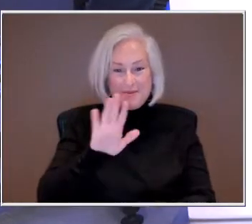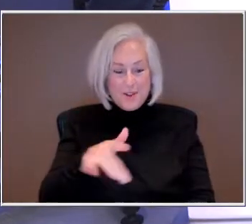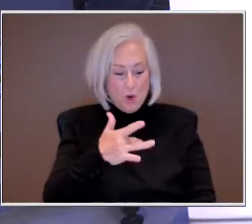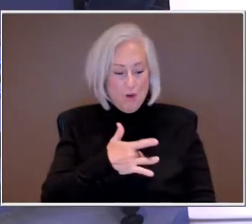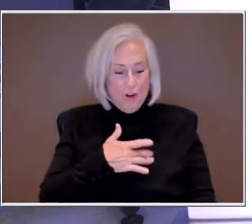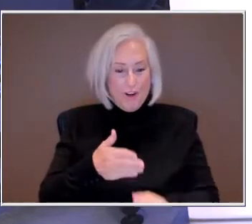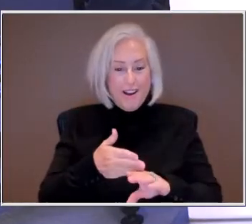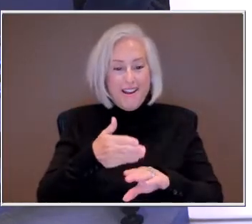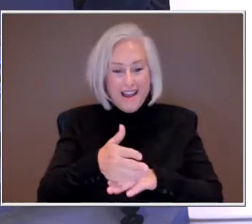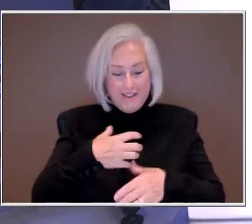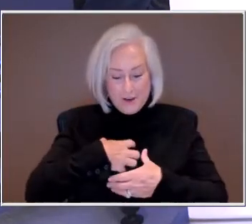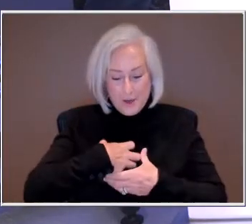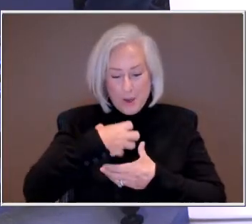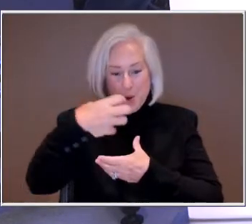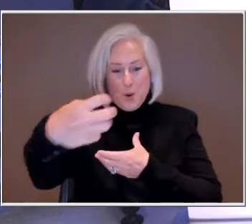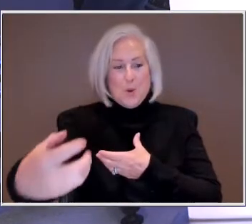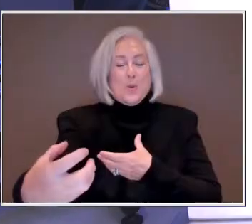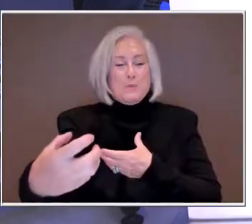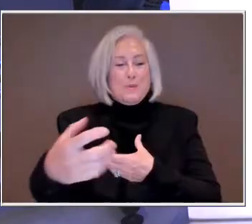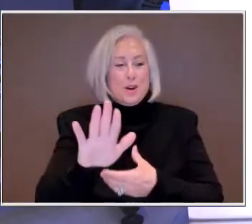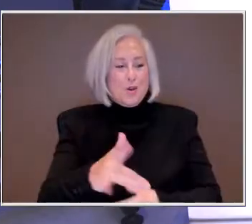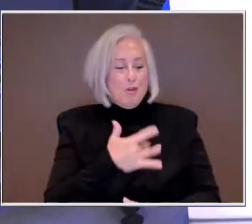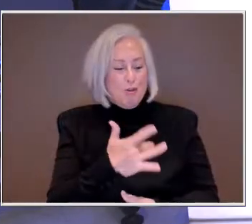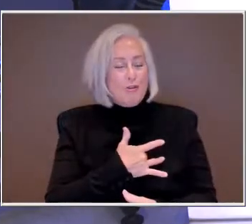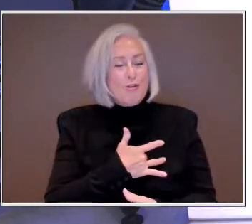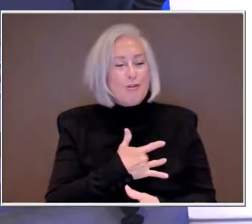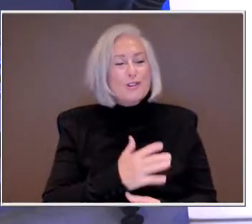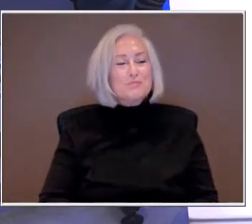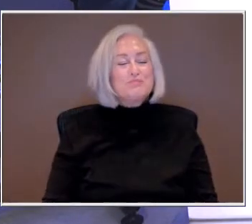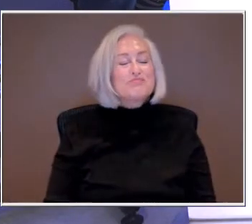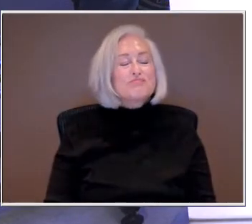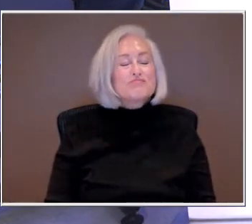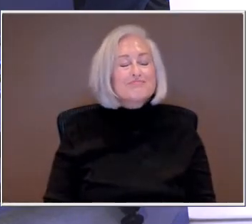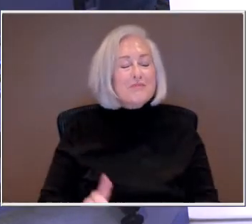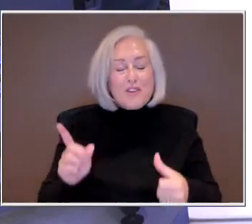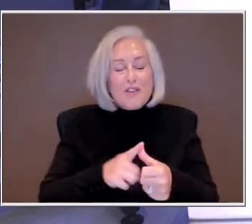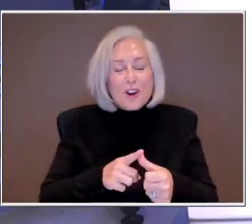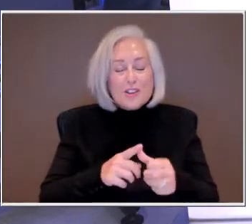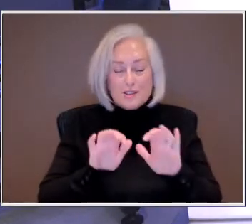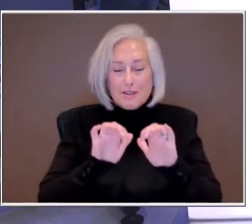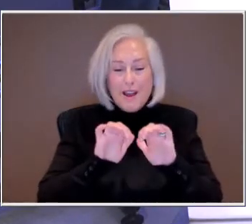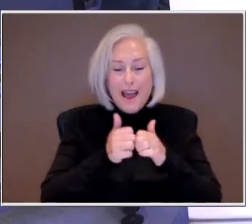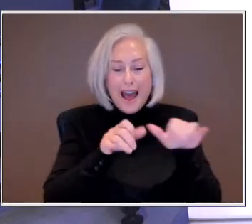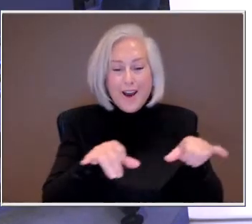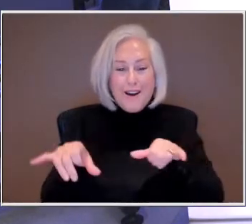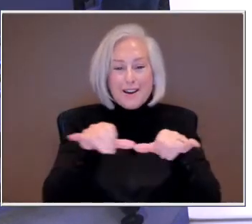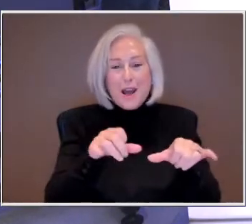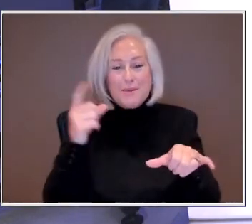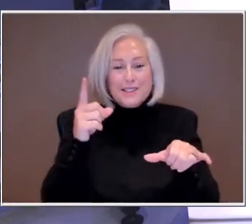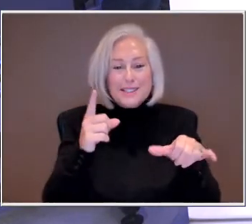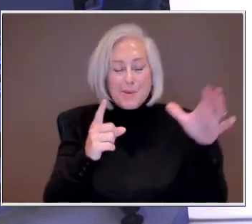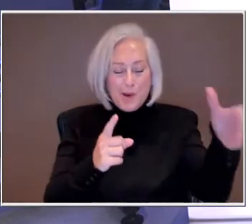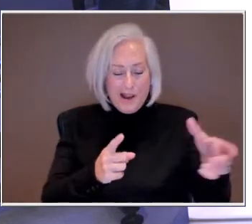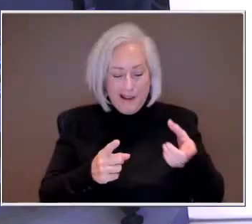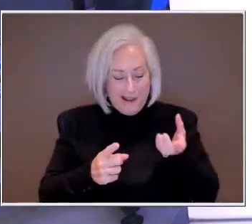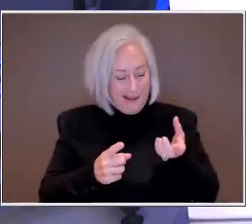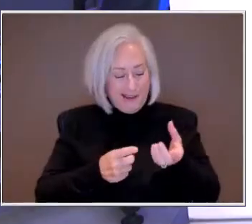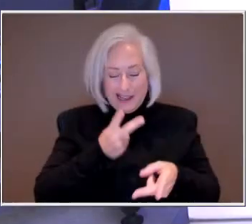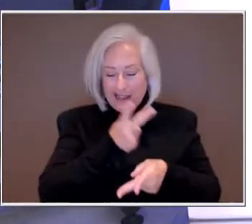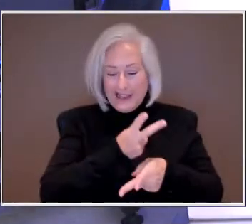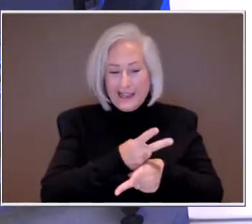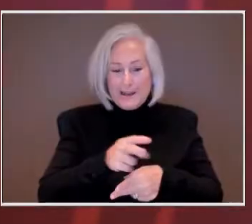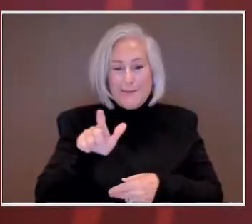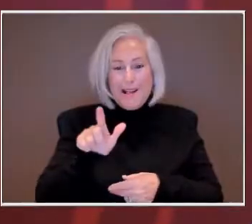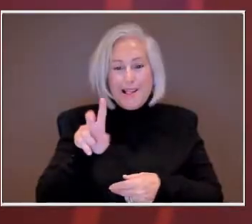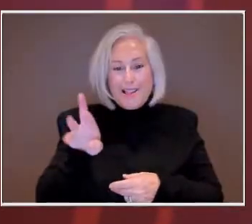chest. First off, how common is it that a patient takes home his LVAD as a souvenir? How did that conversation happen? I think